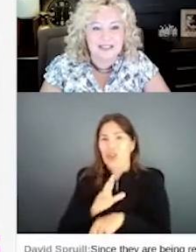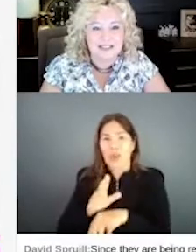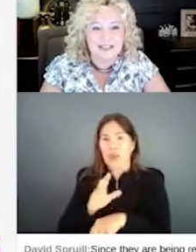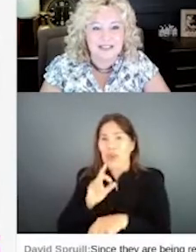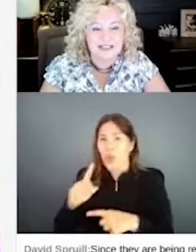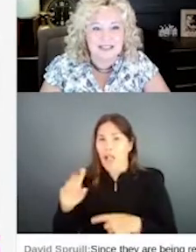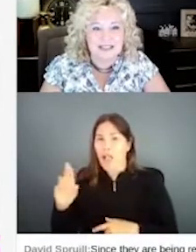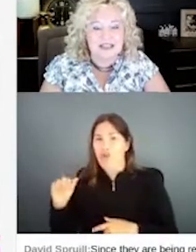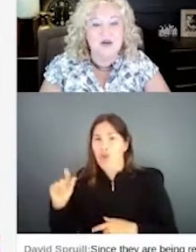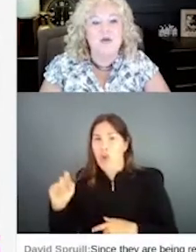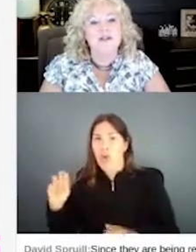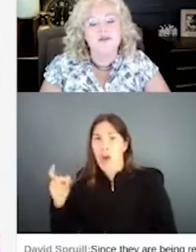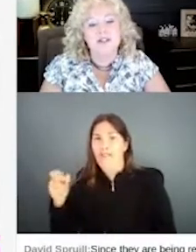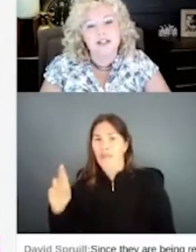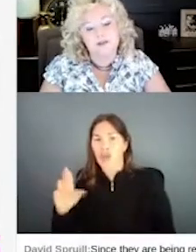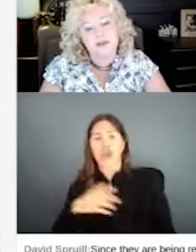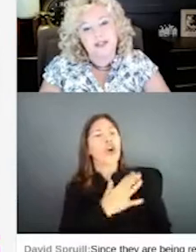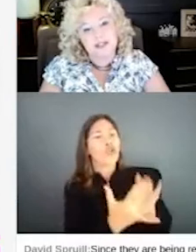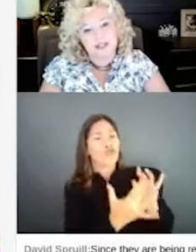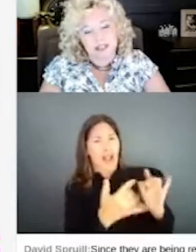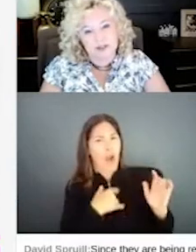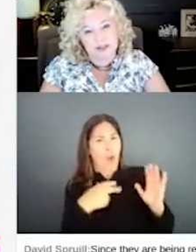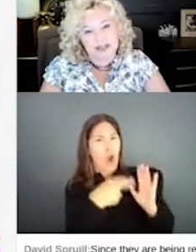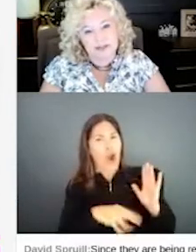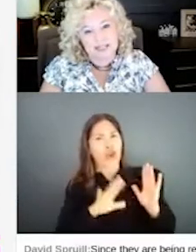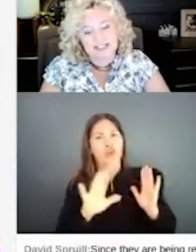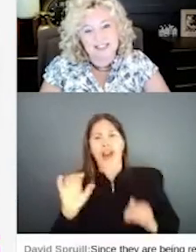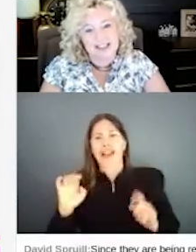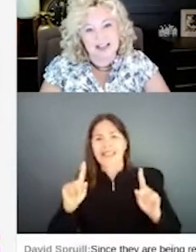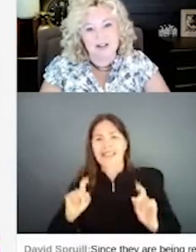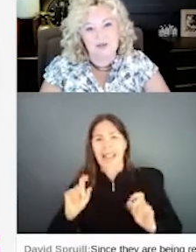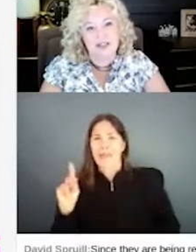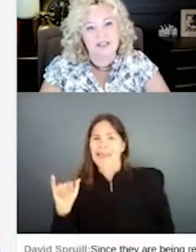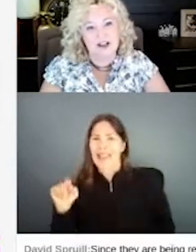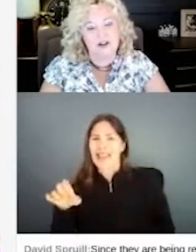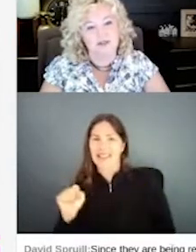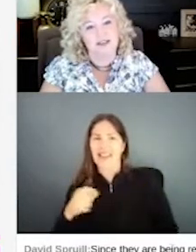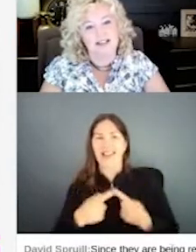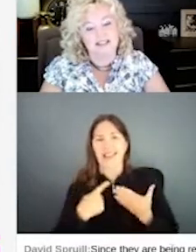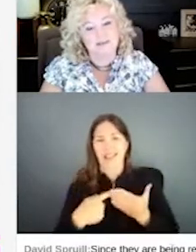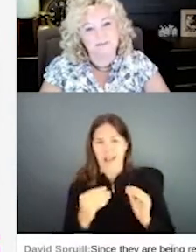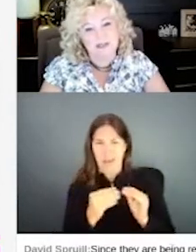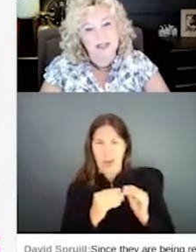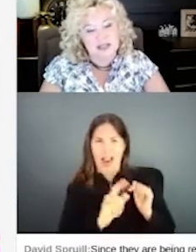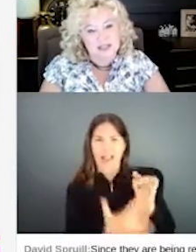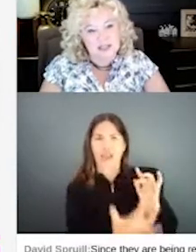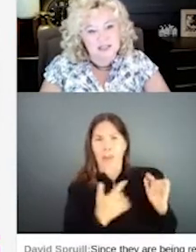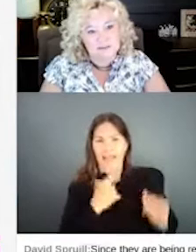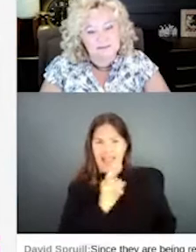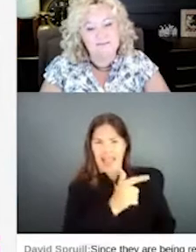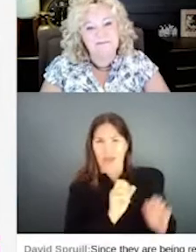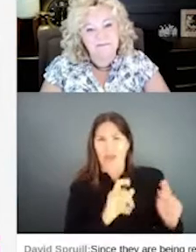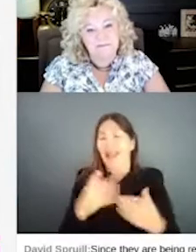fall? Why don't you reach out to me and let's look at your exam dates and we can talk over that. Okay, thank you.